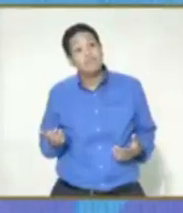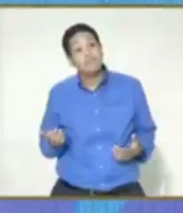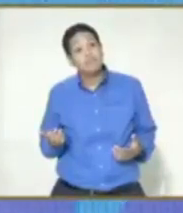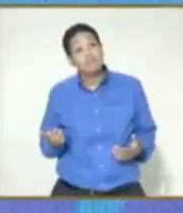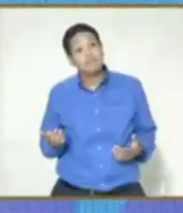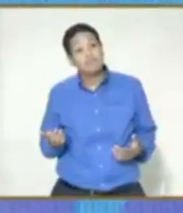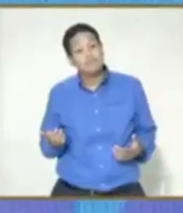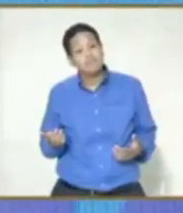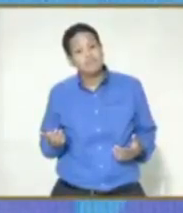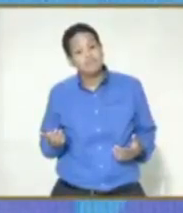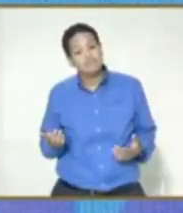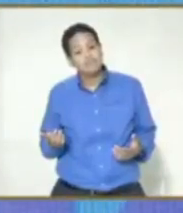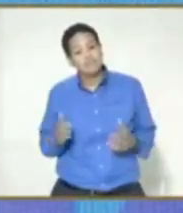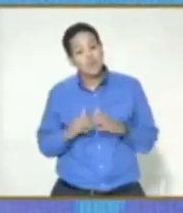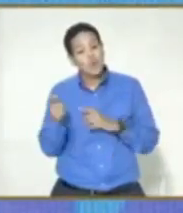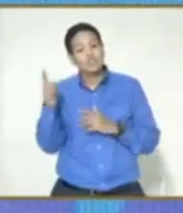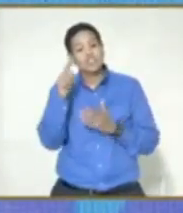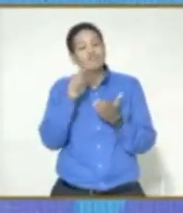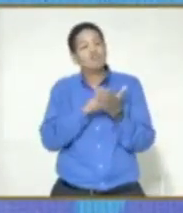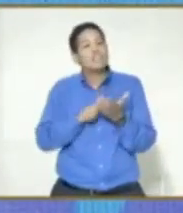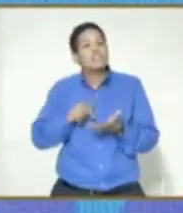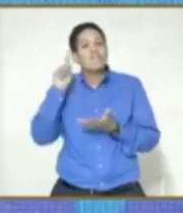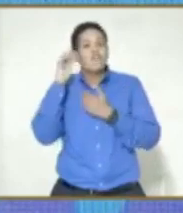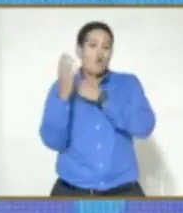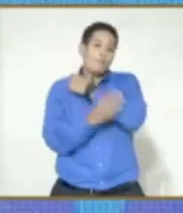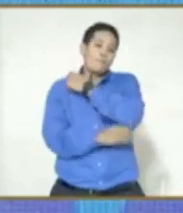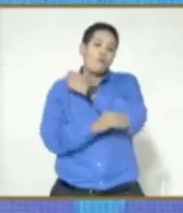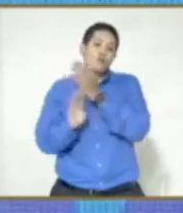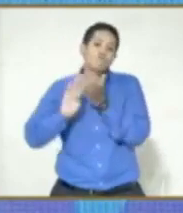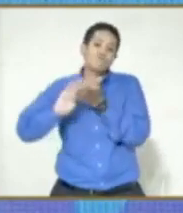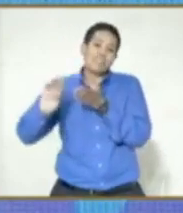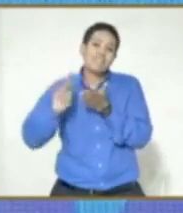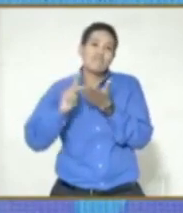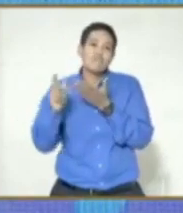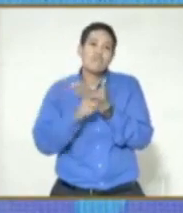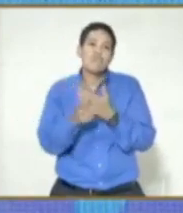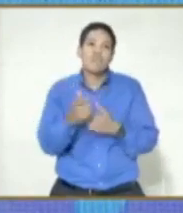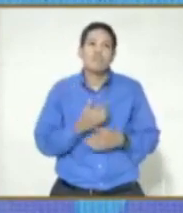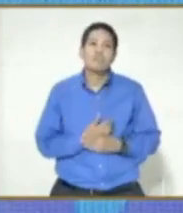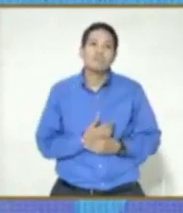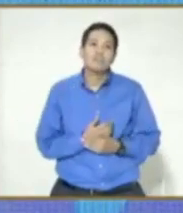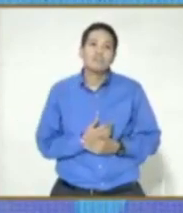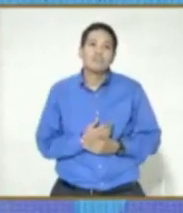asking how does she register for the poor relief program? Well, Ms. Lewis,